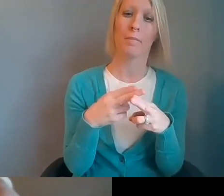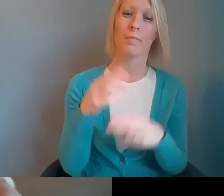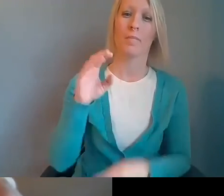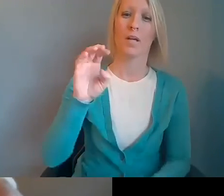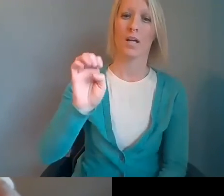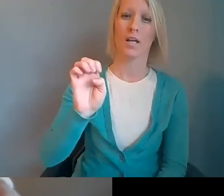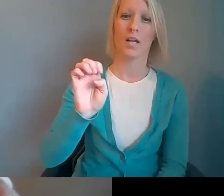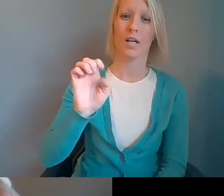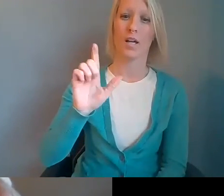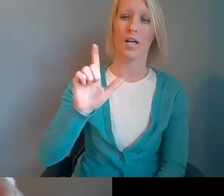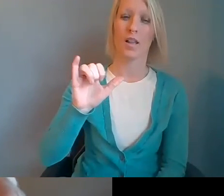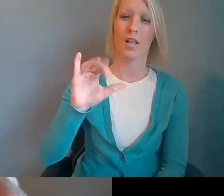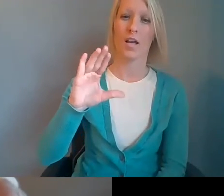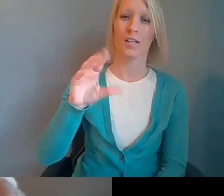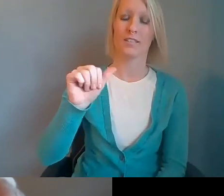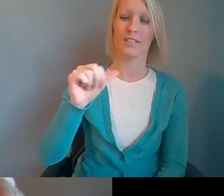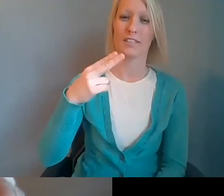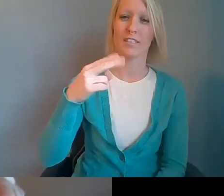Lectern,